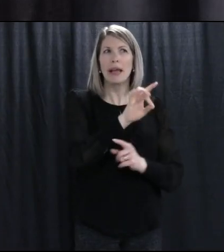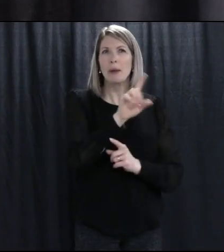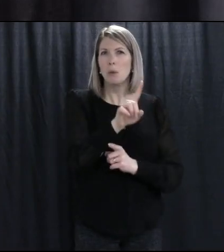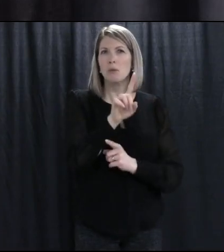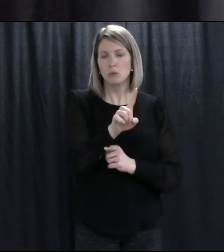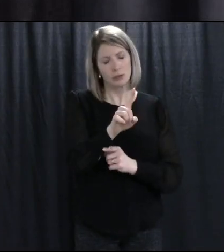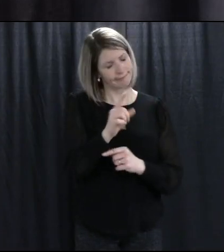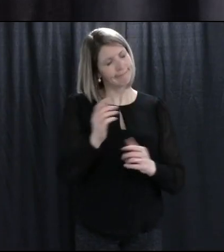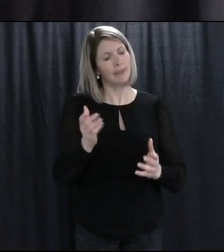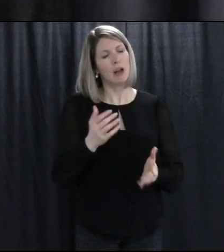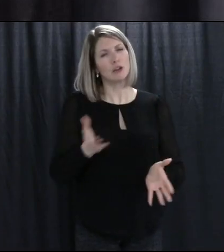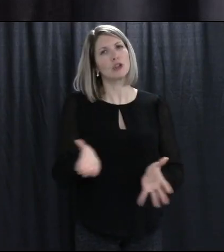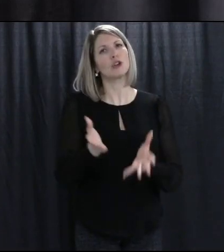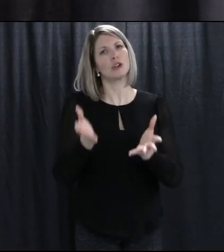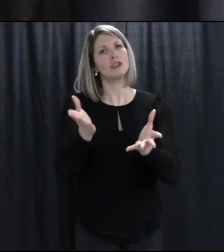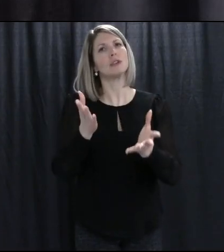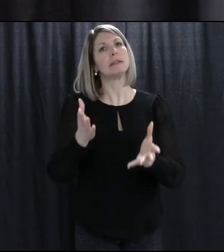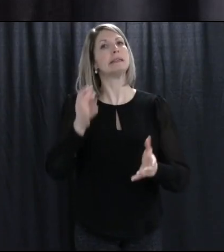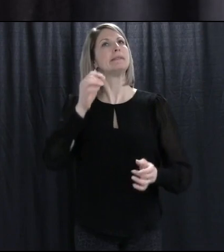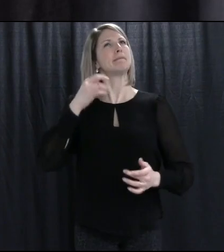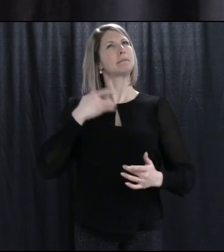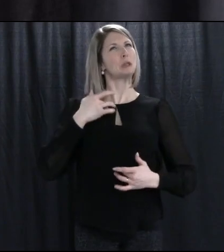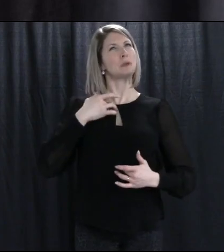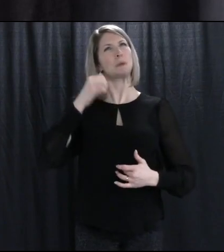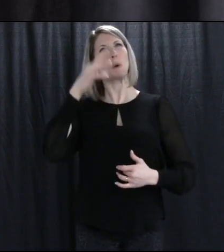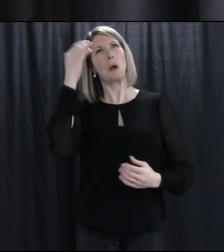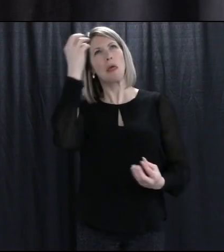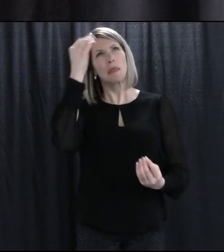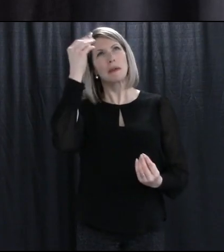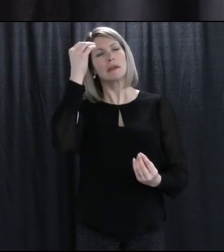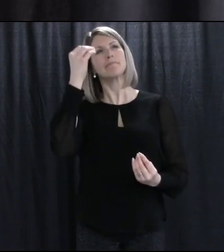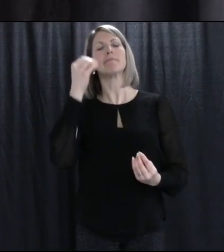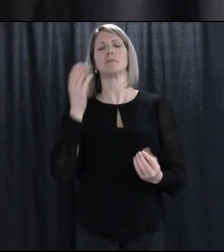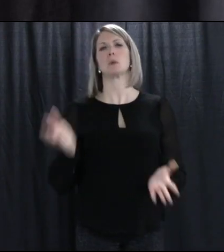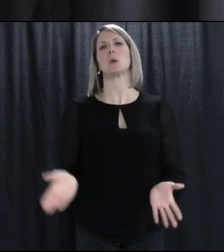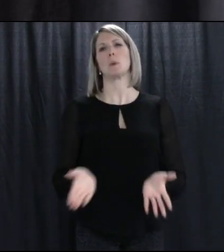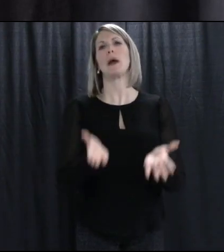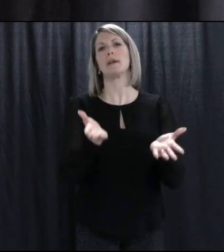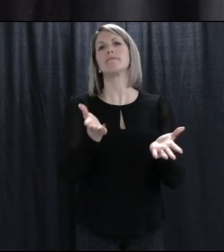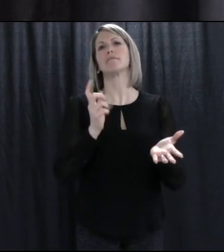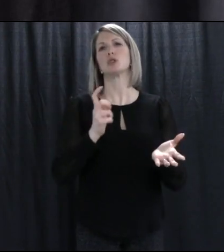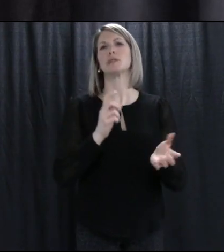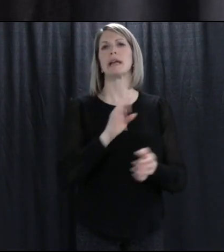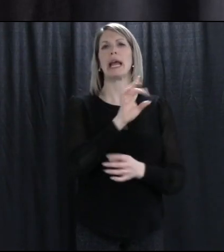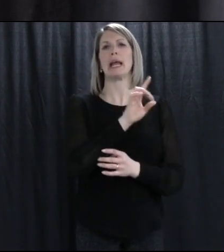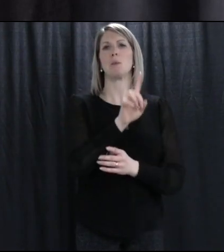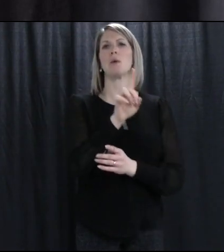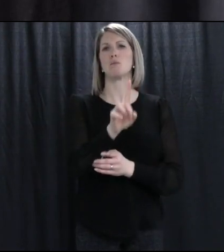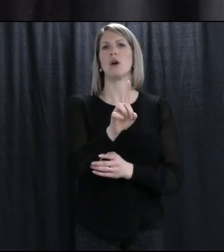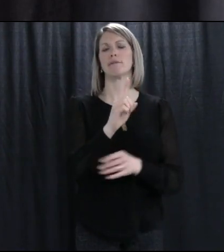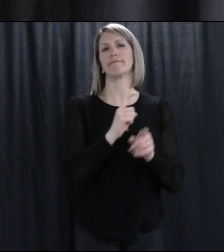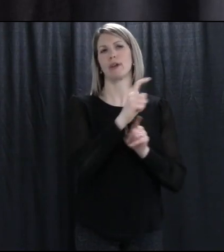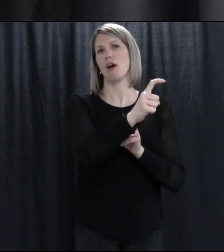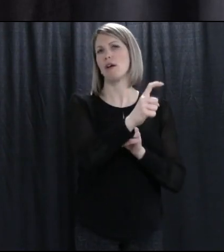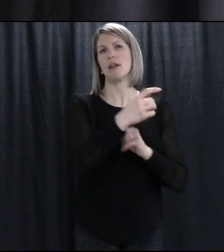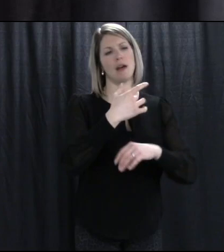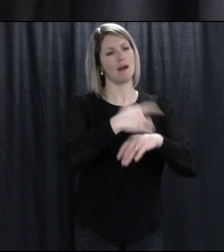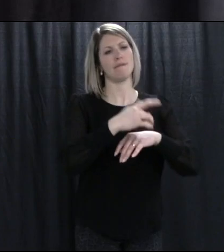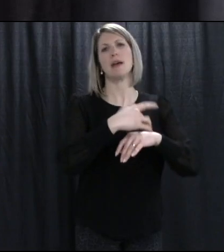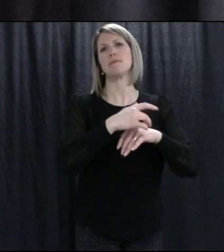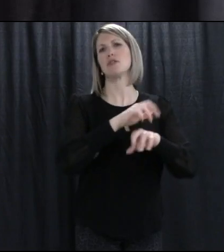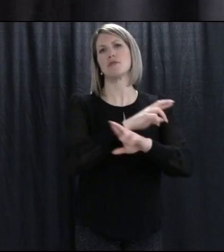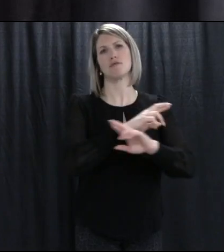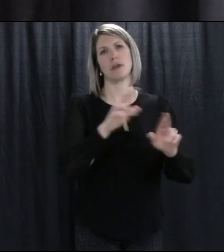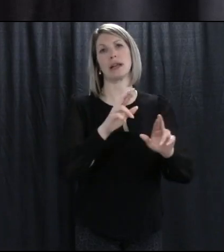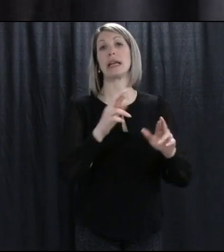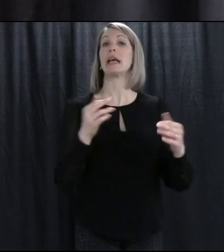way. Having said that, I think it's now crucial that we hear from the experts in the field of public health